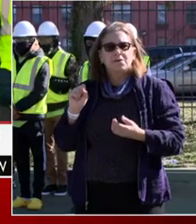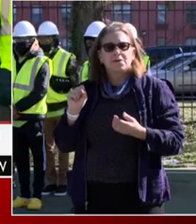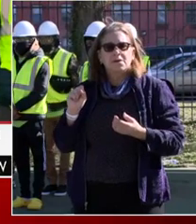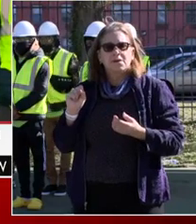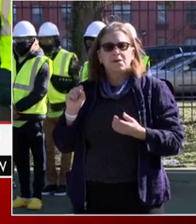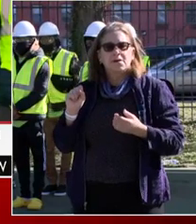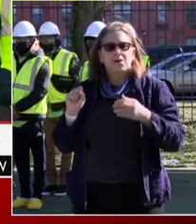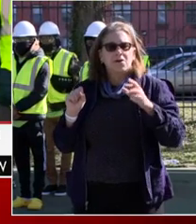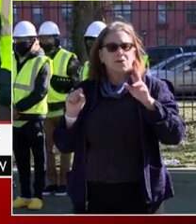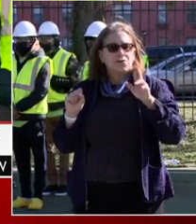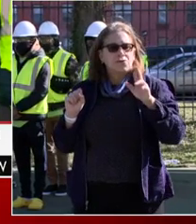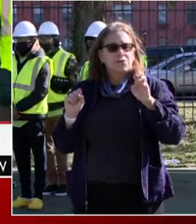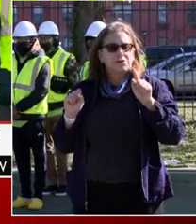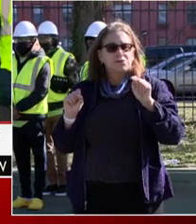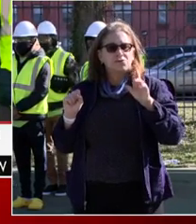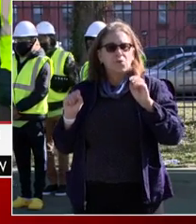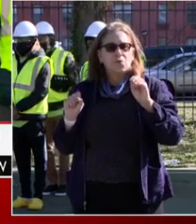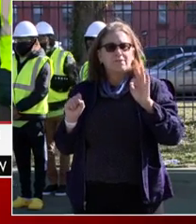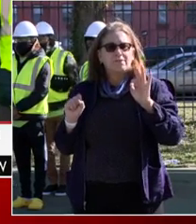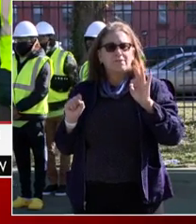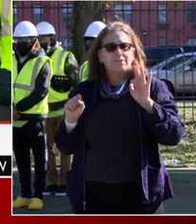buildings?